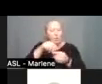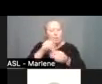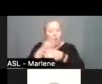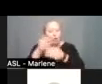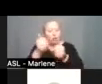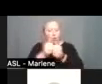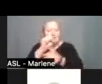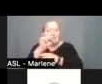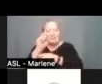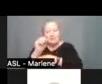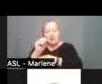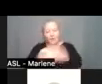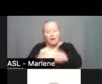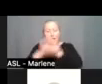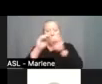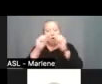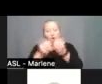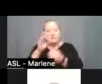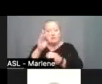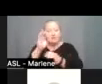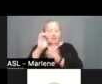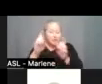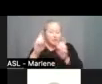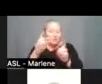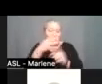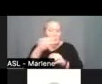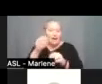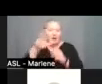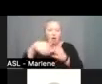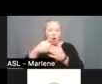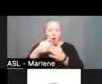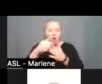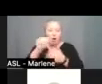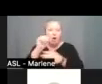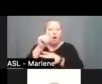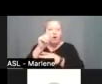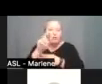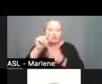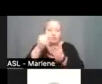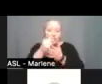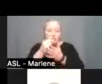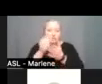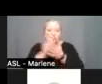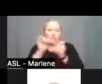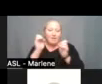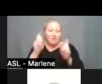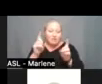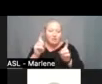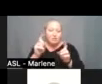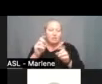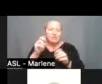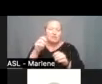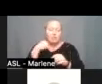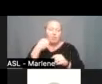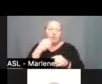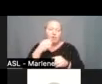san mateo county office of education and alder graduate school of education we are pleased to be hosting four